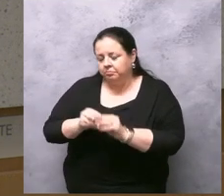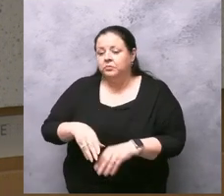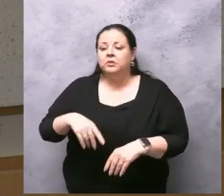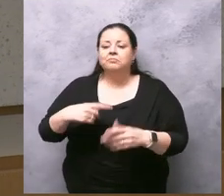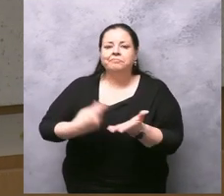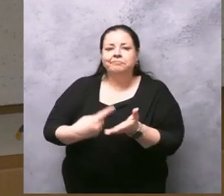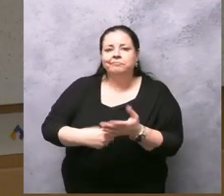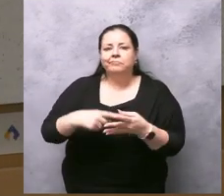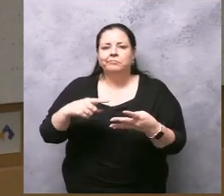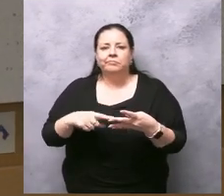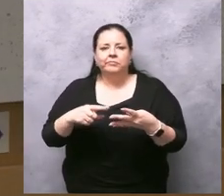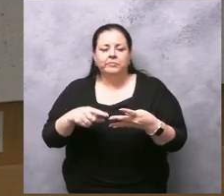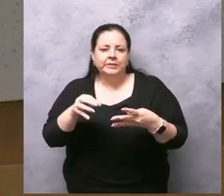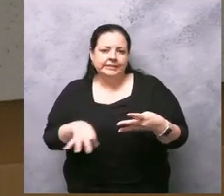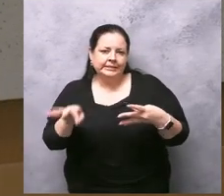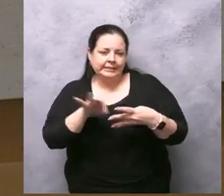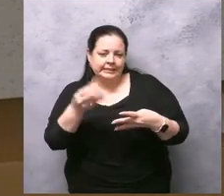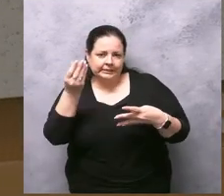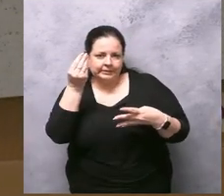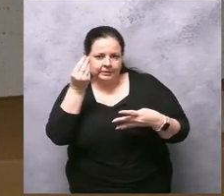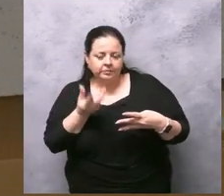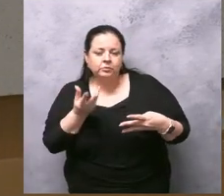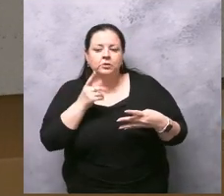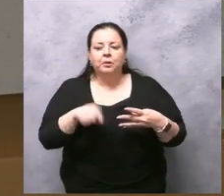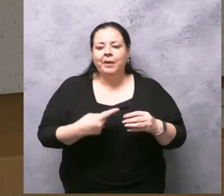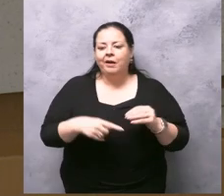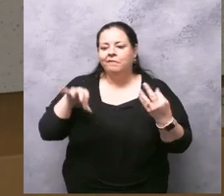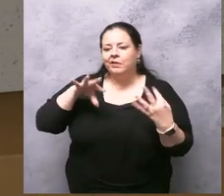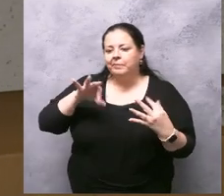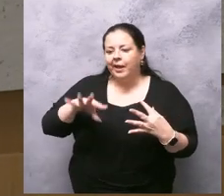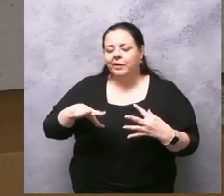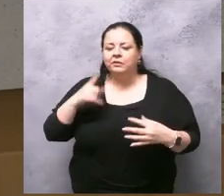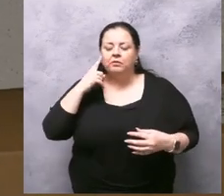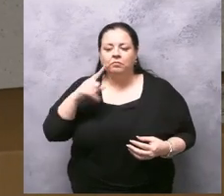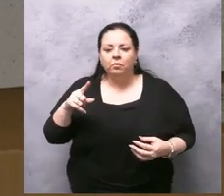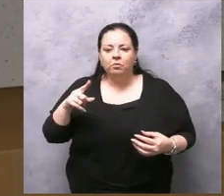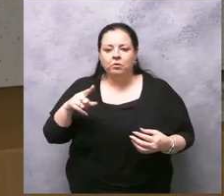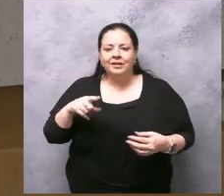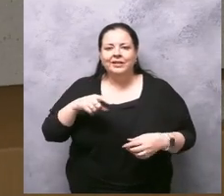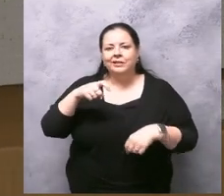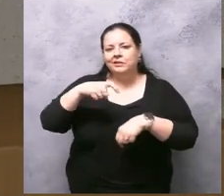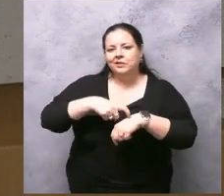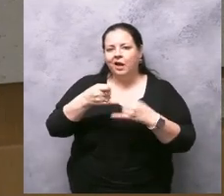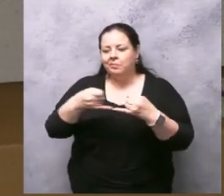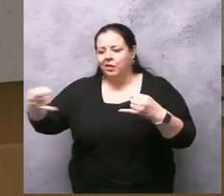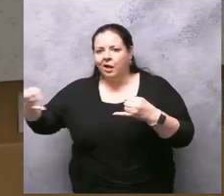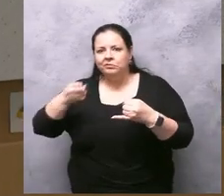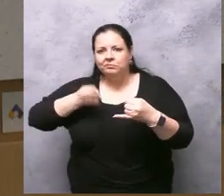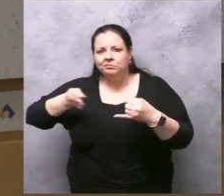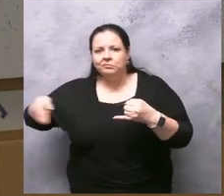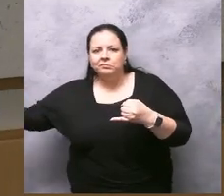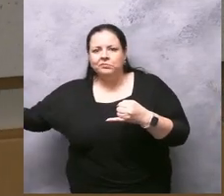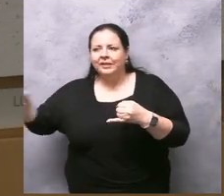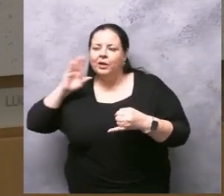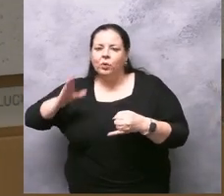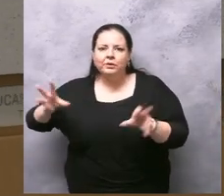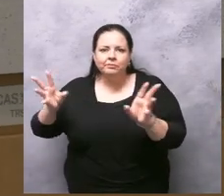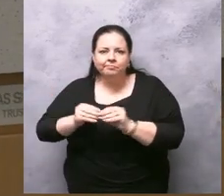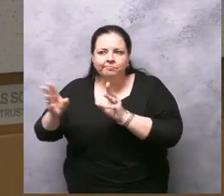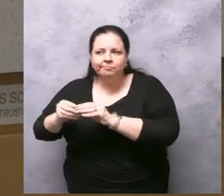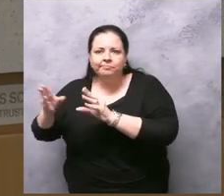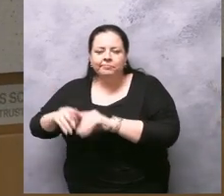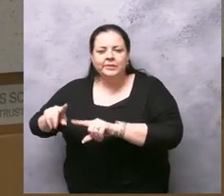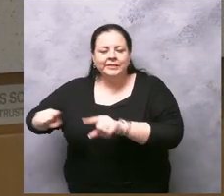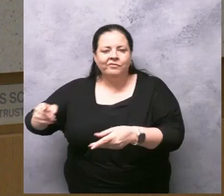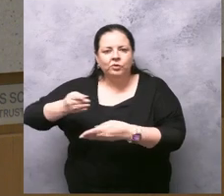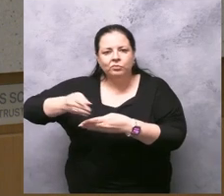key topics to bring forth, what type of feedback we wanted to elicit, the timeline upon which they would meet, the types of outputs they